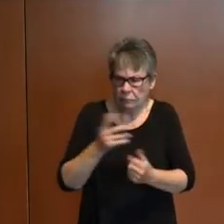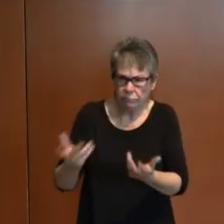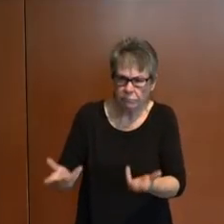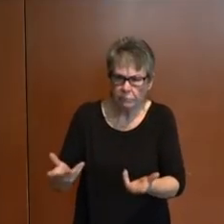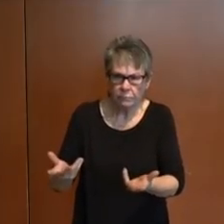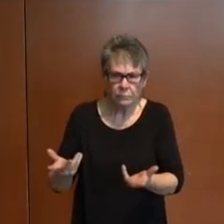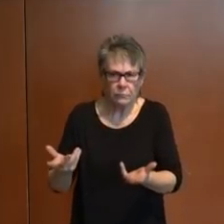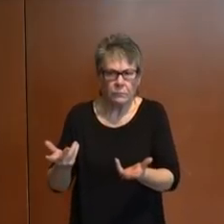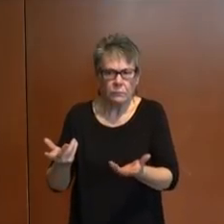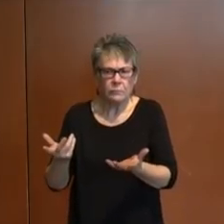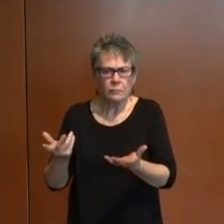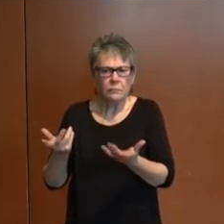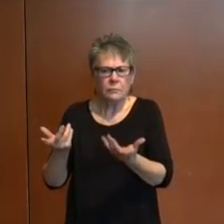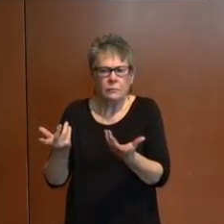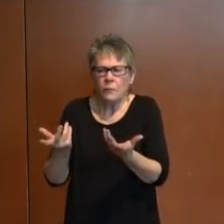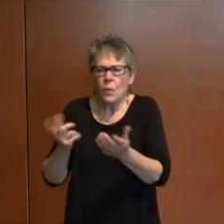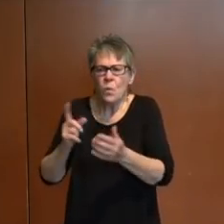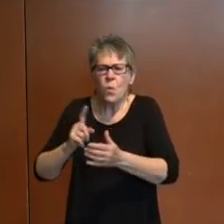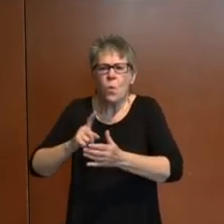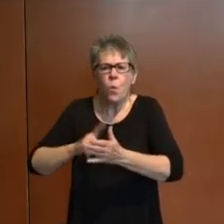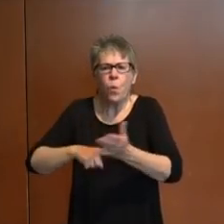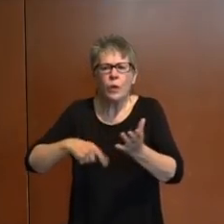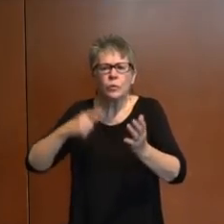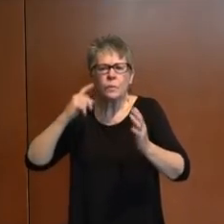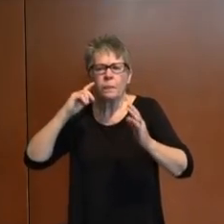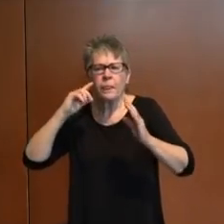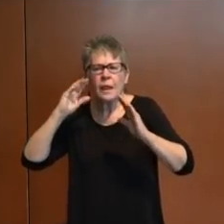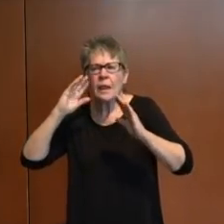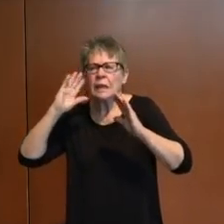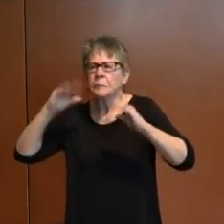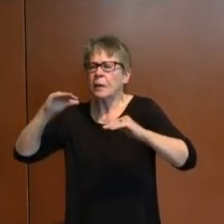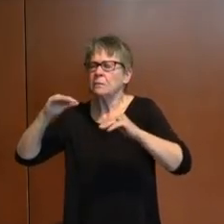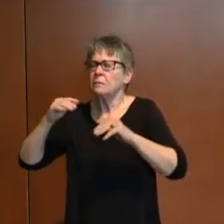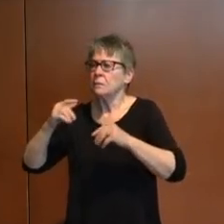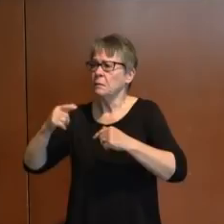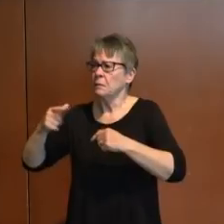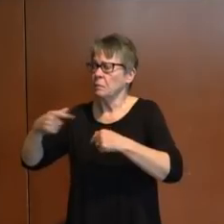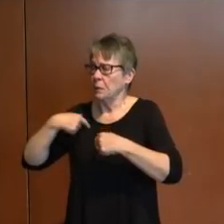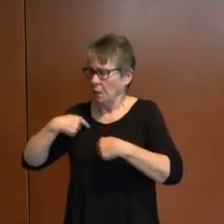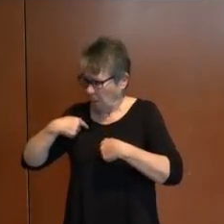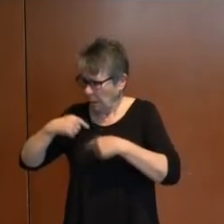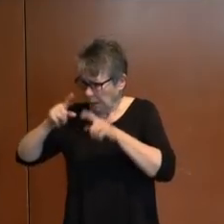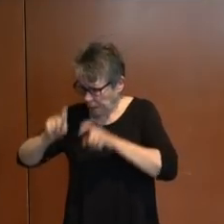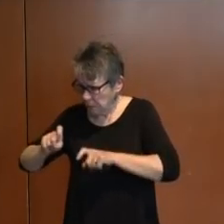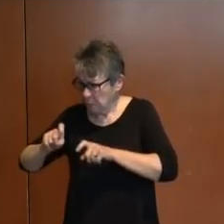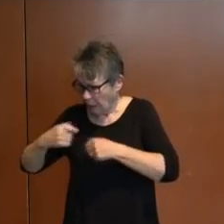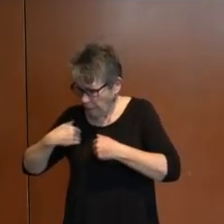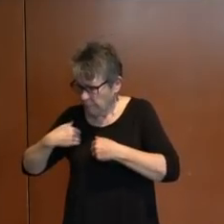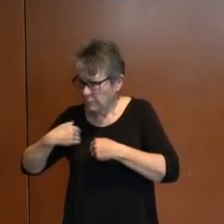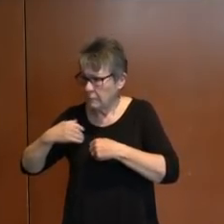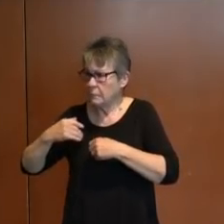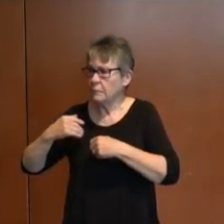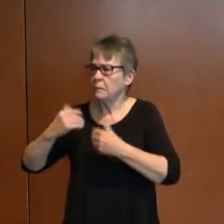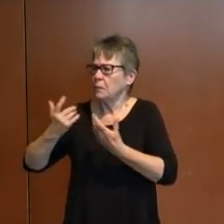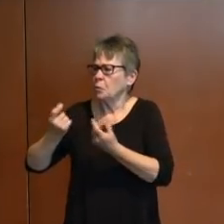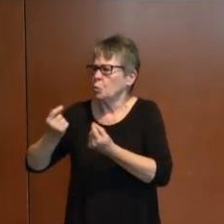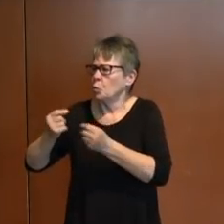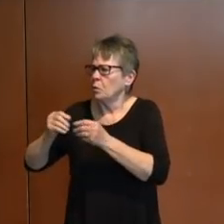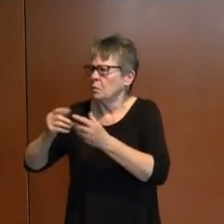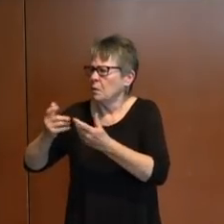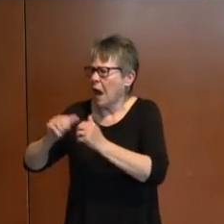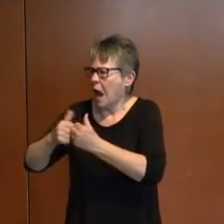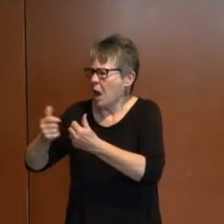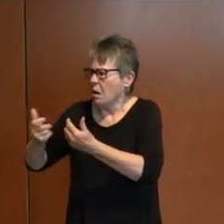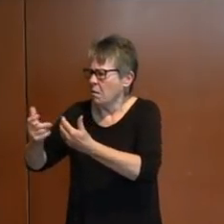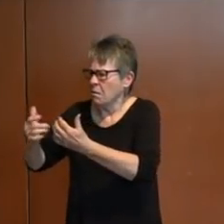if someone has tested positive? And then, sure. What specifically is the Department of Health doing right now